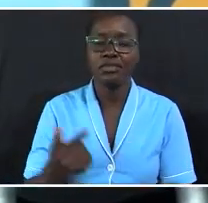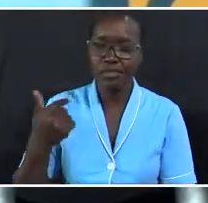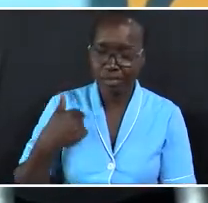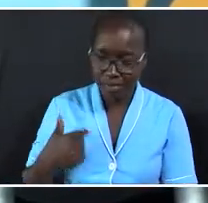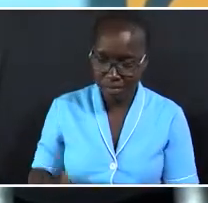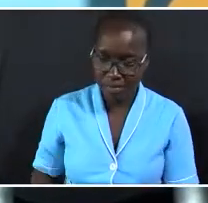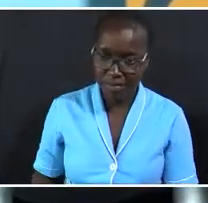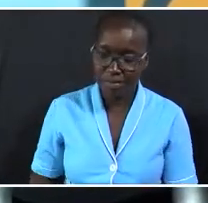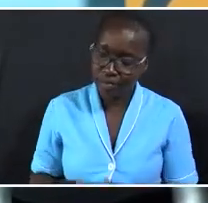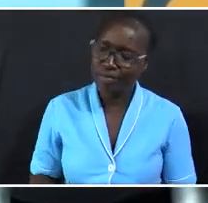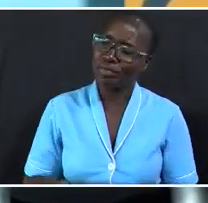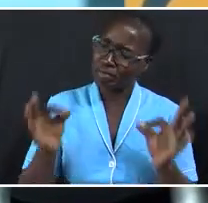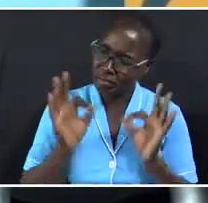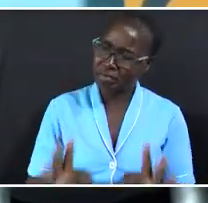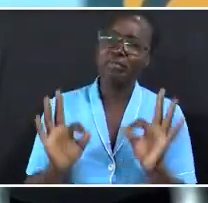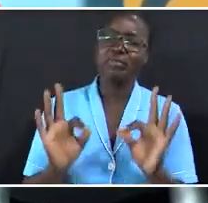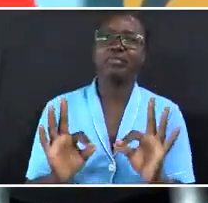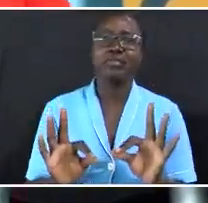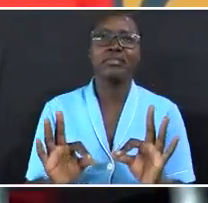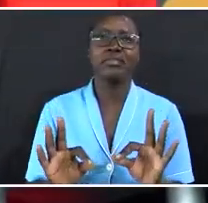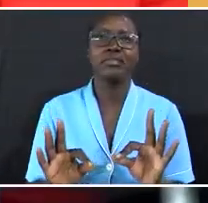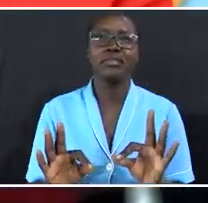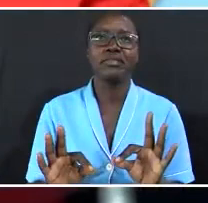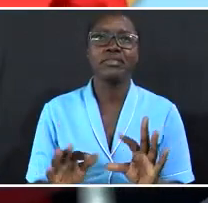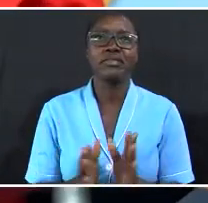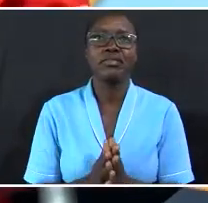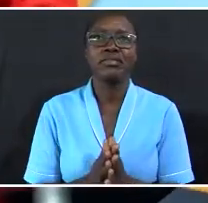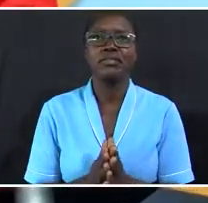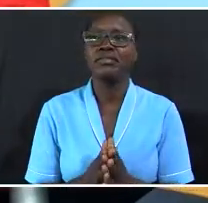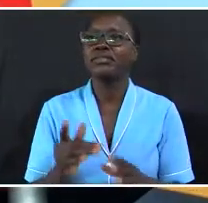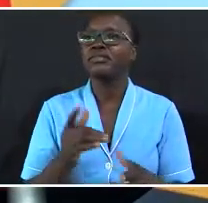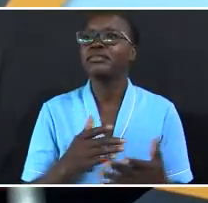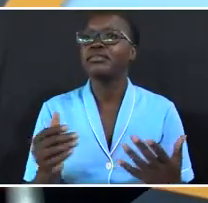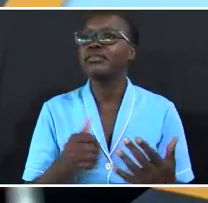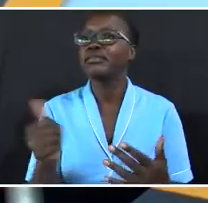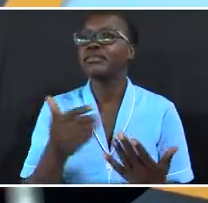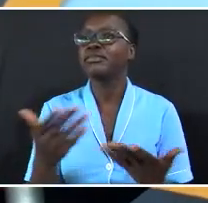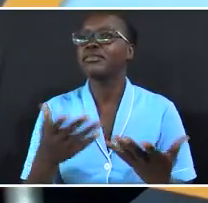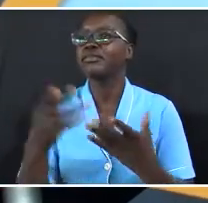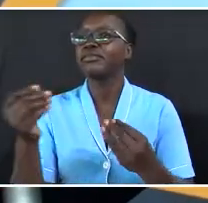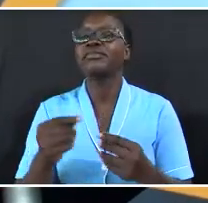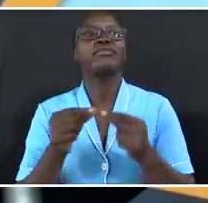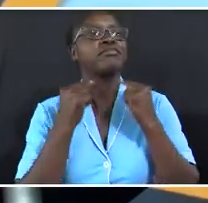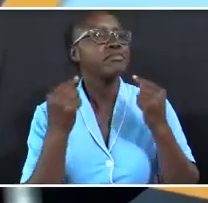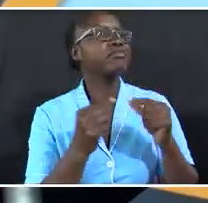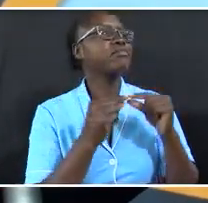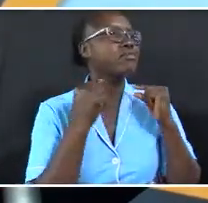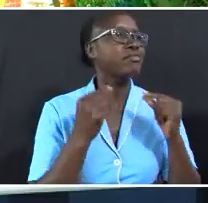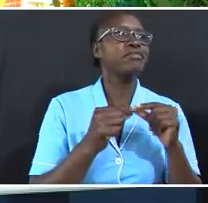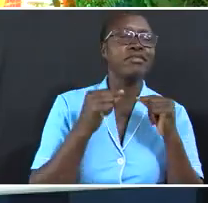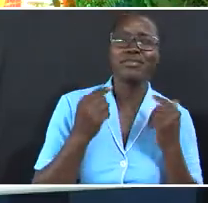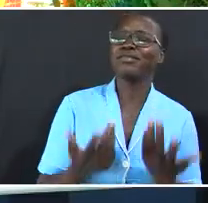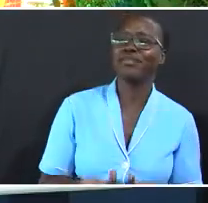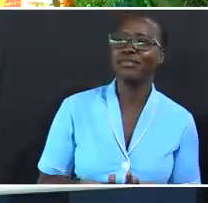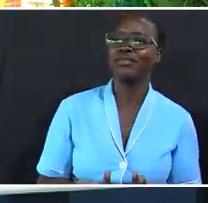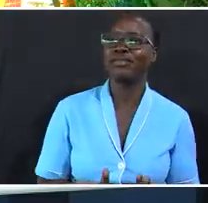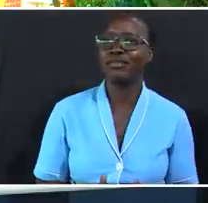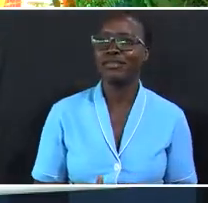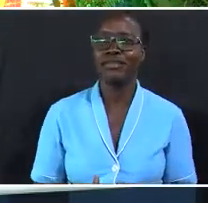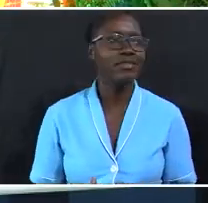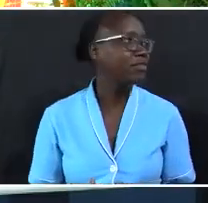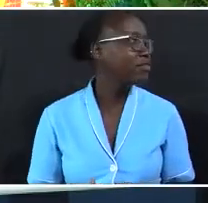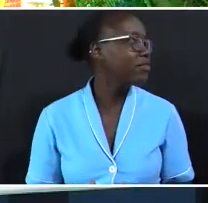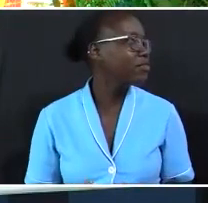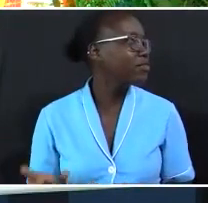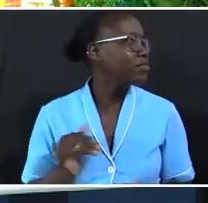trouser, official. So wherever we go, pastor, pastor, pastor, pastor.